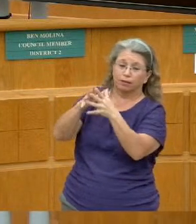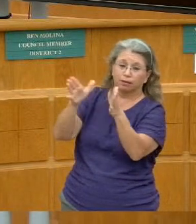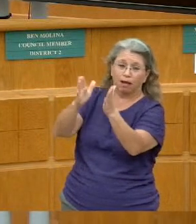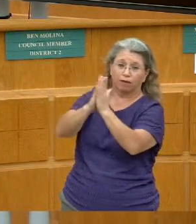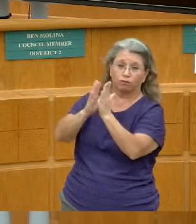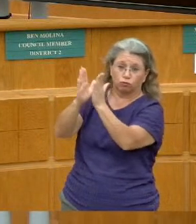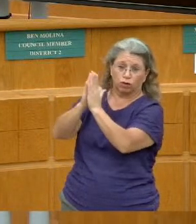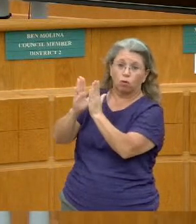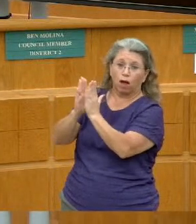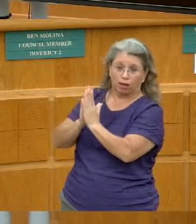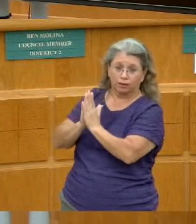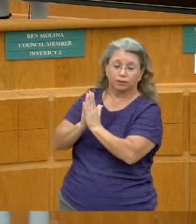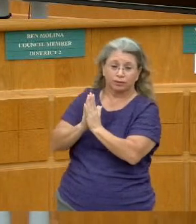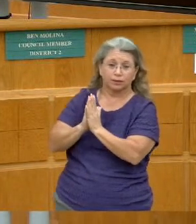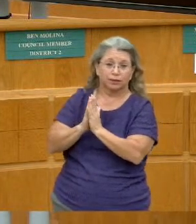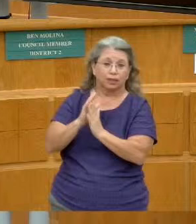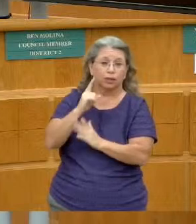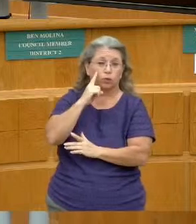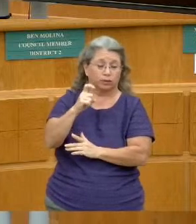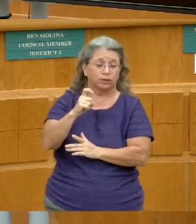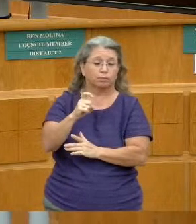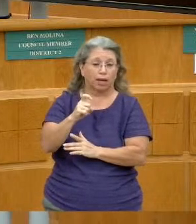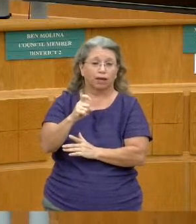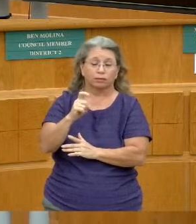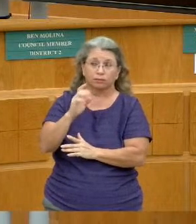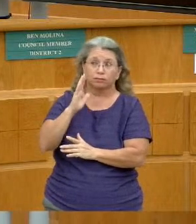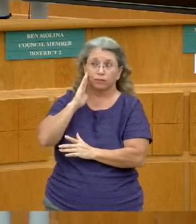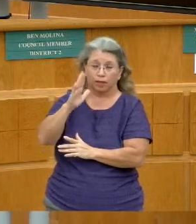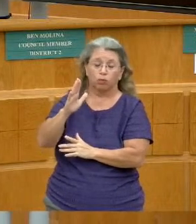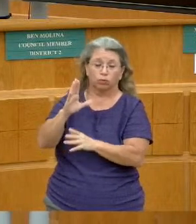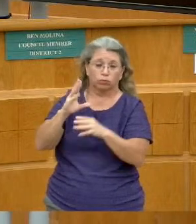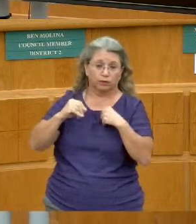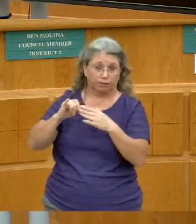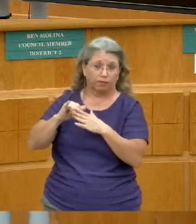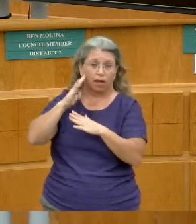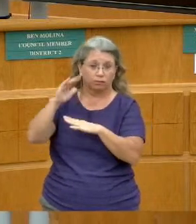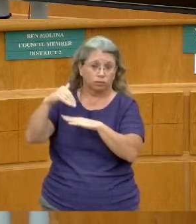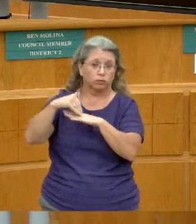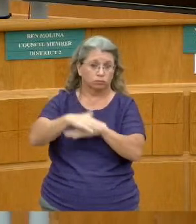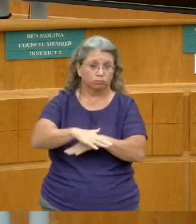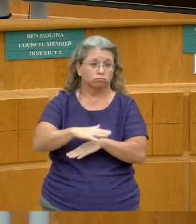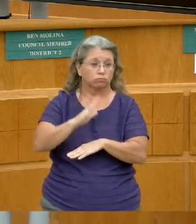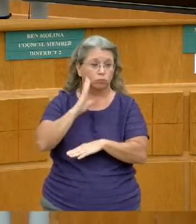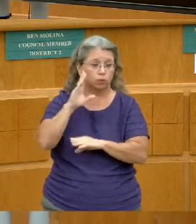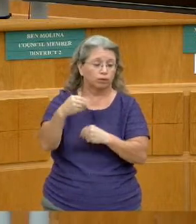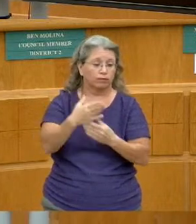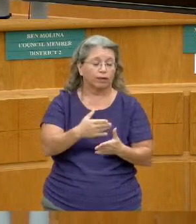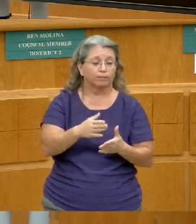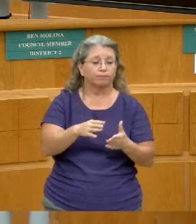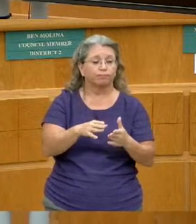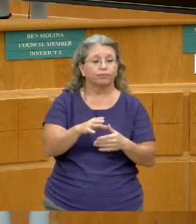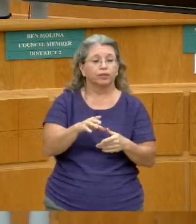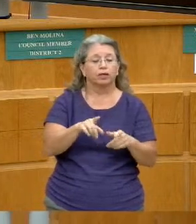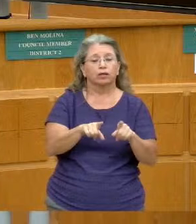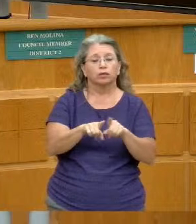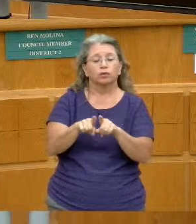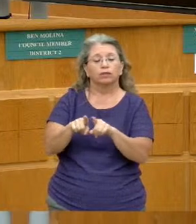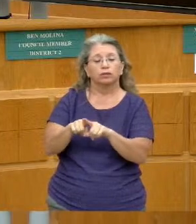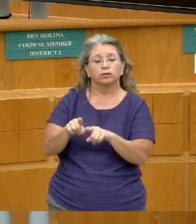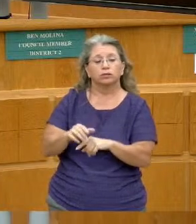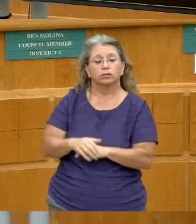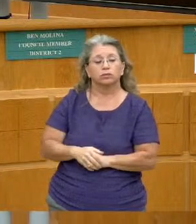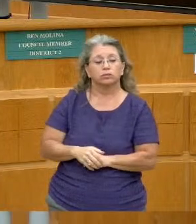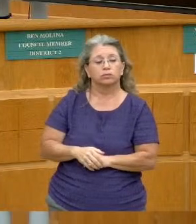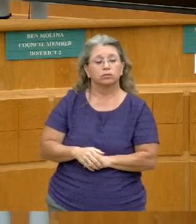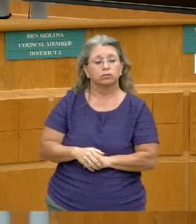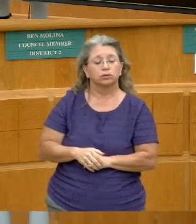they will be, well received. We're about to,